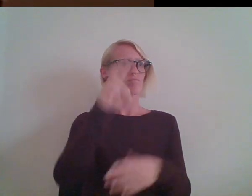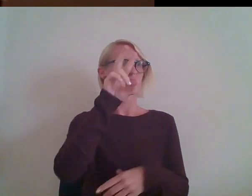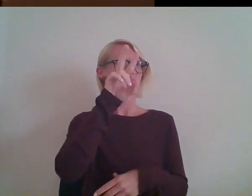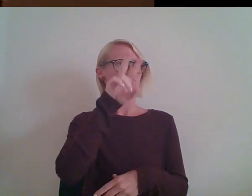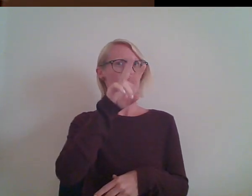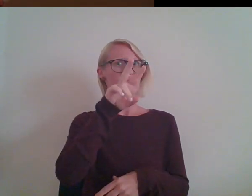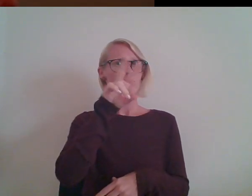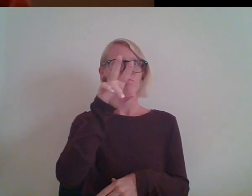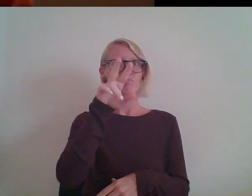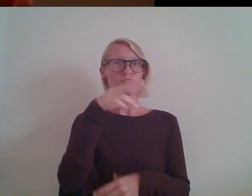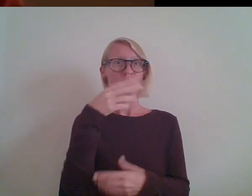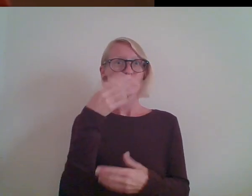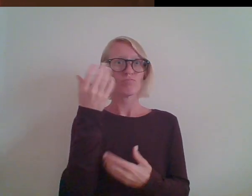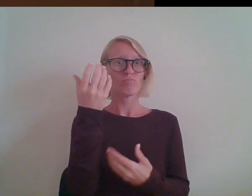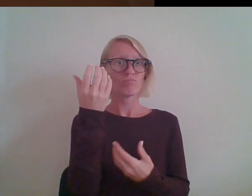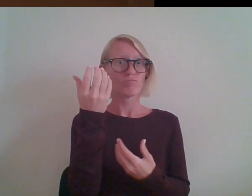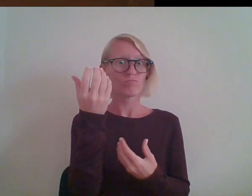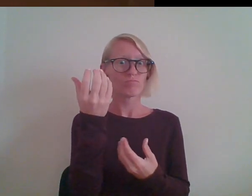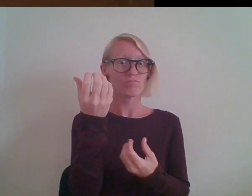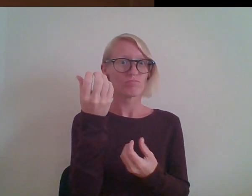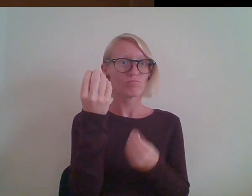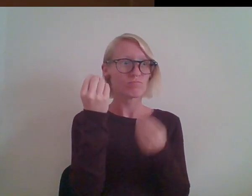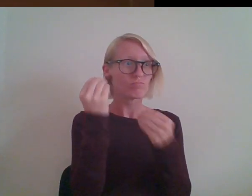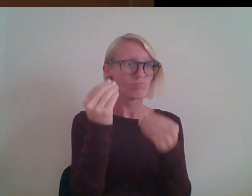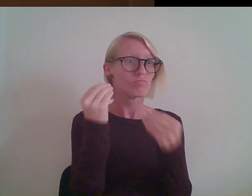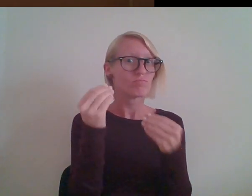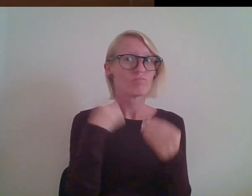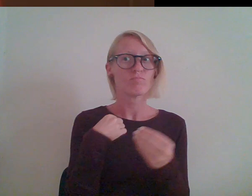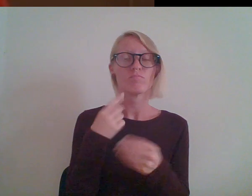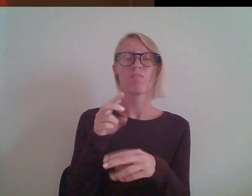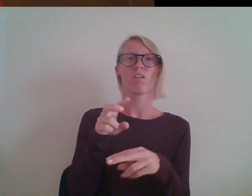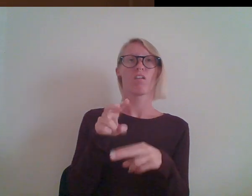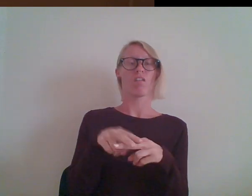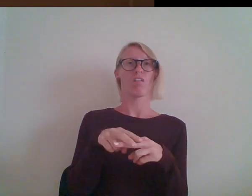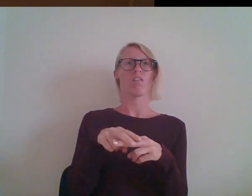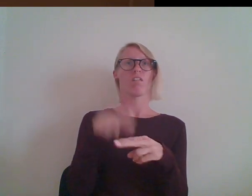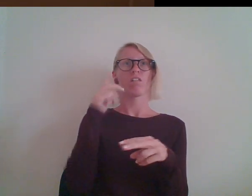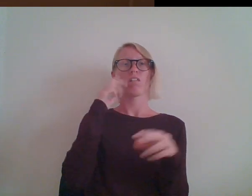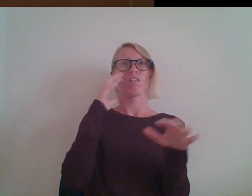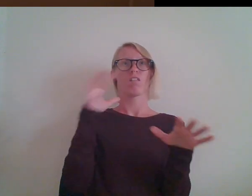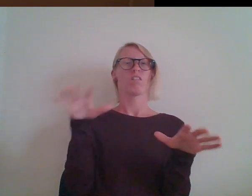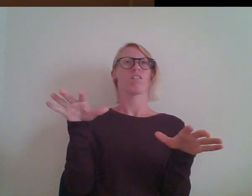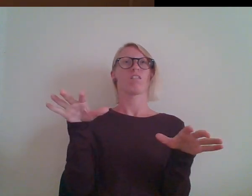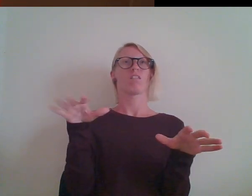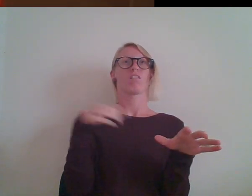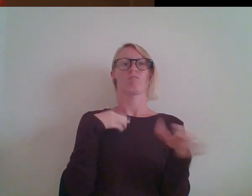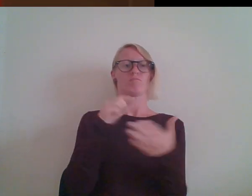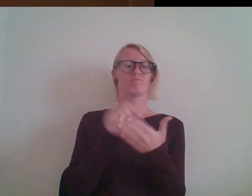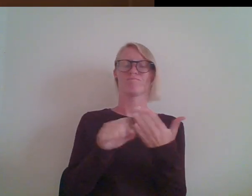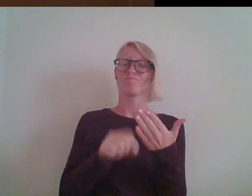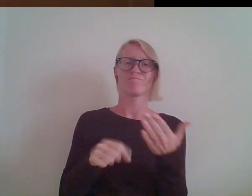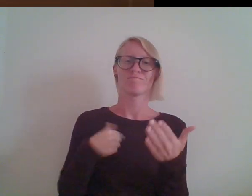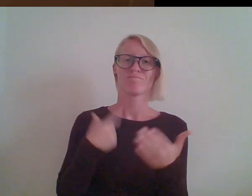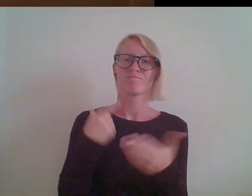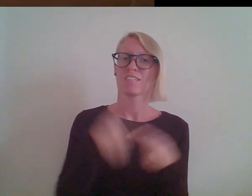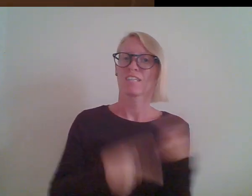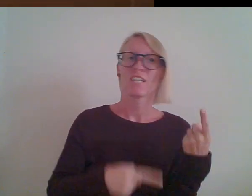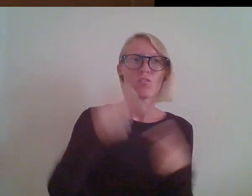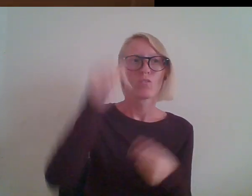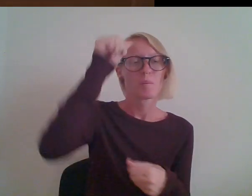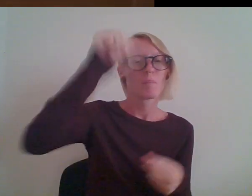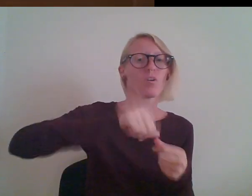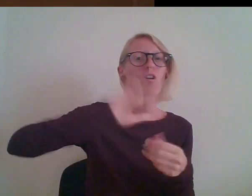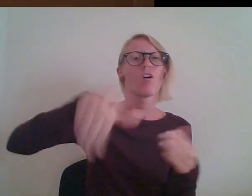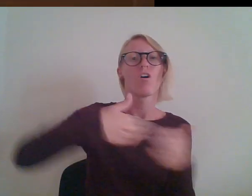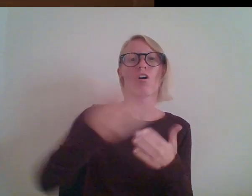them wisdom, and they're not taking a damn note. And then they wonder why they don't remember. You can't remember everything in a lecture.